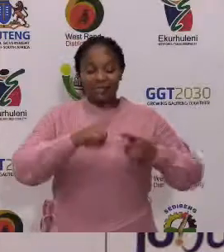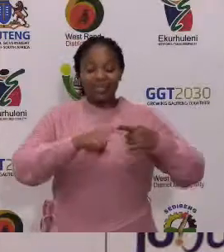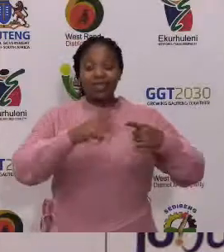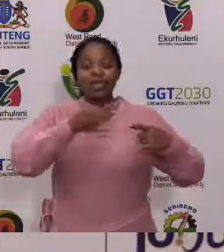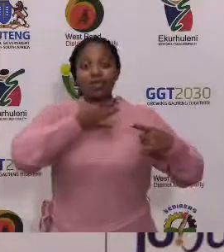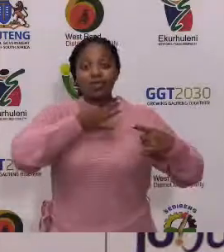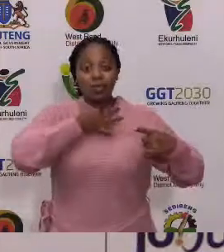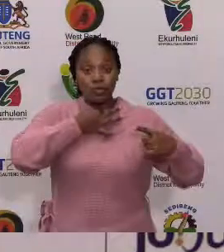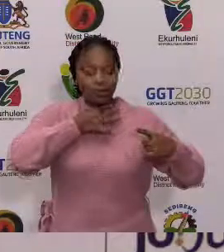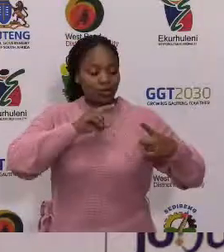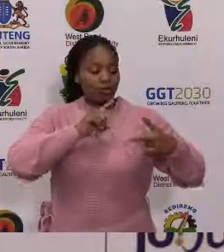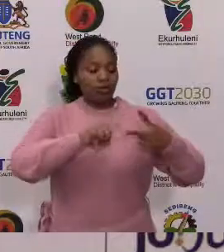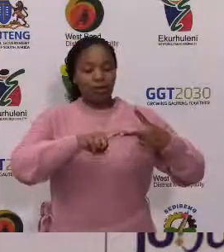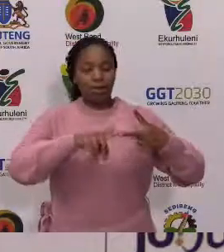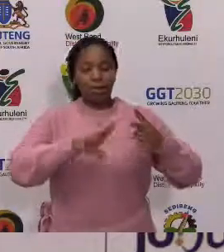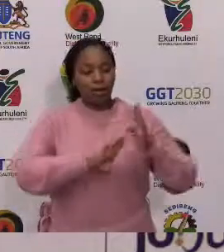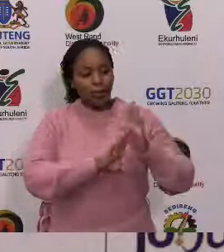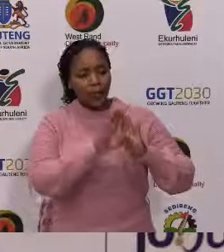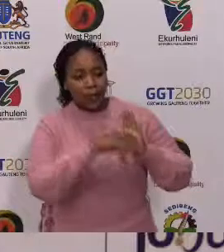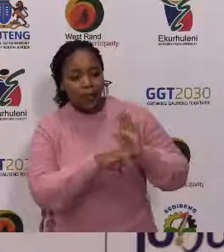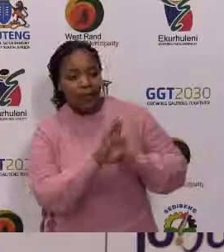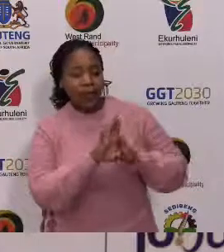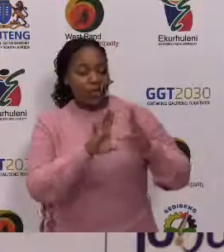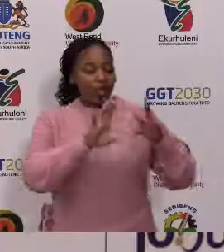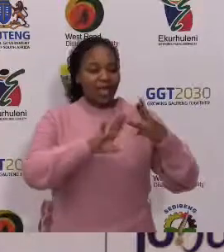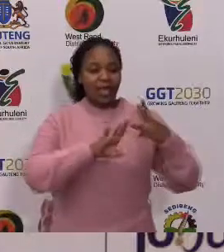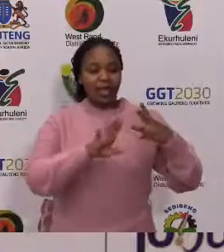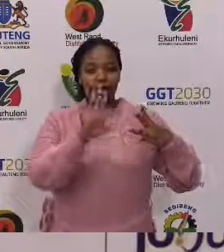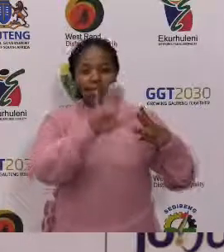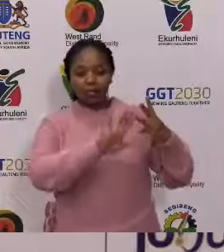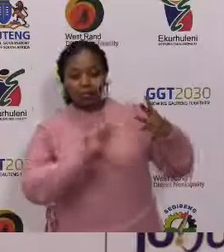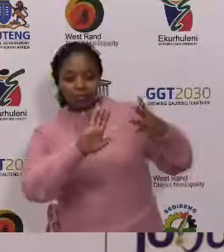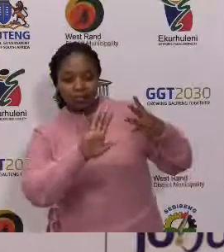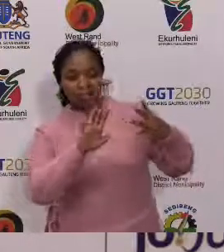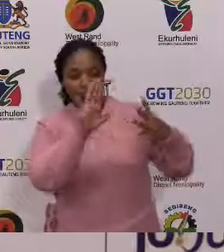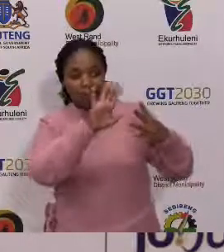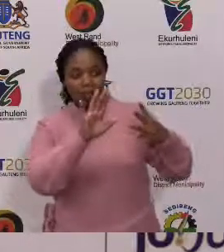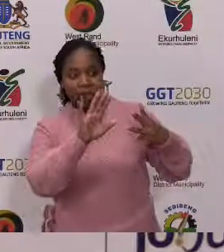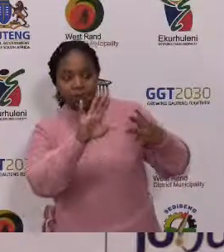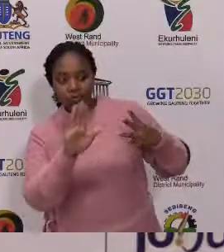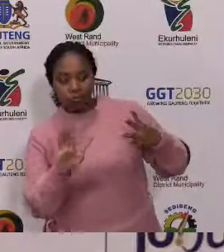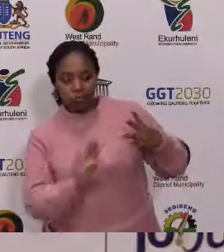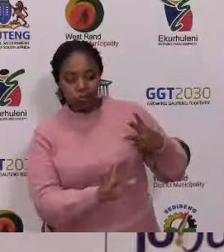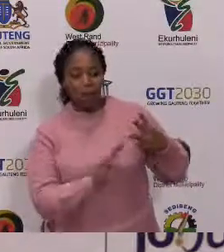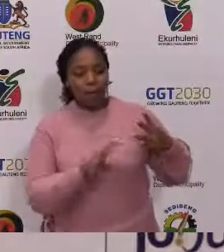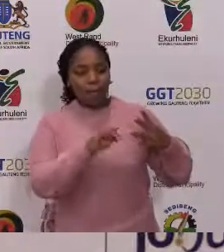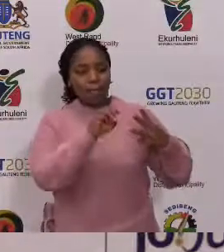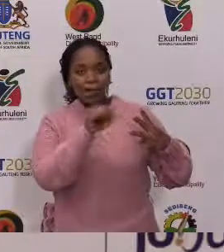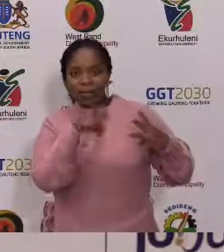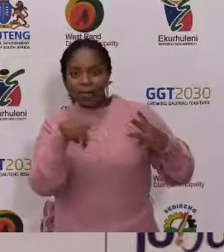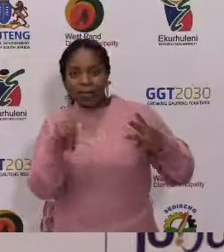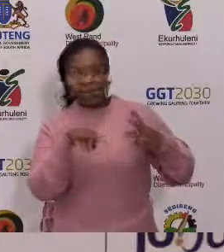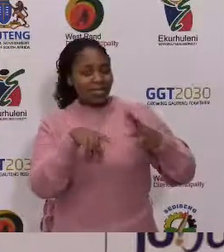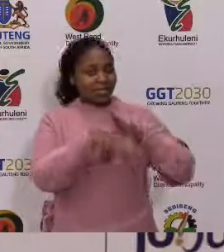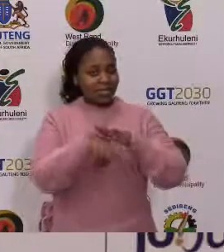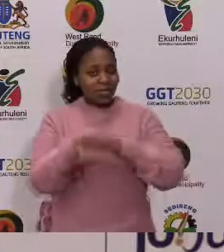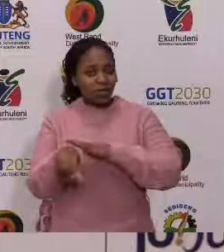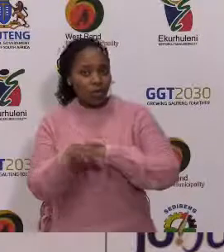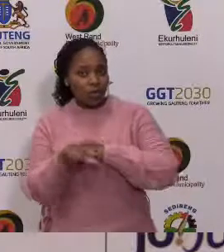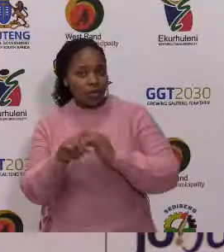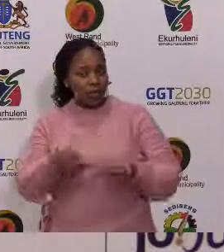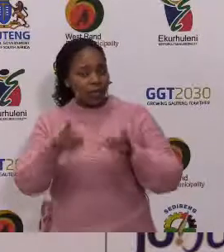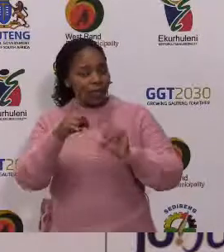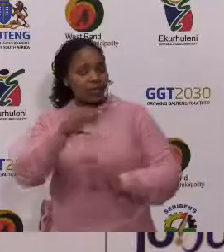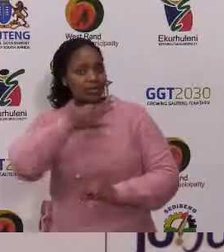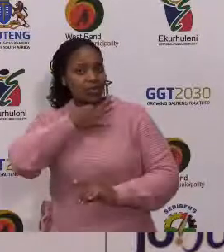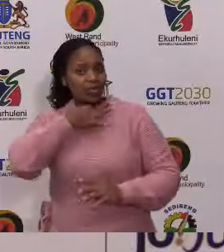of the pandemic and the mapping of the risk and which districts and which sub-districts are at greater risk and what's